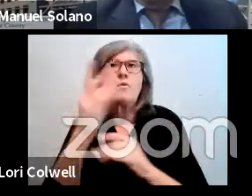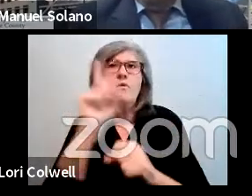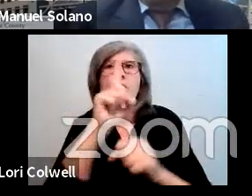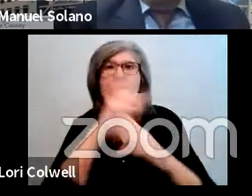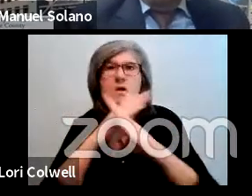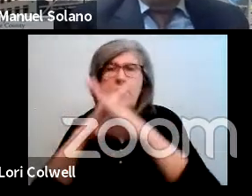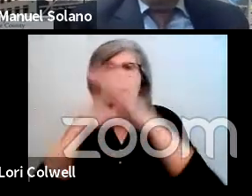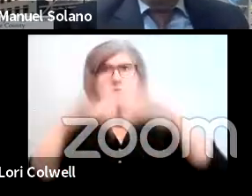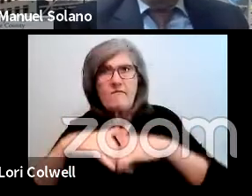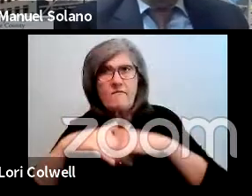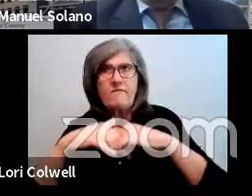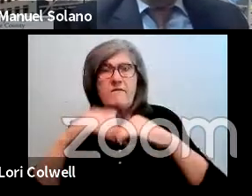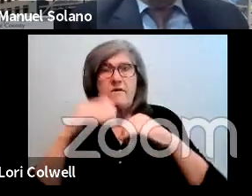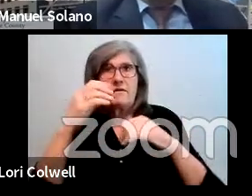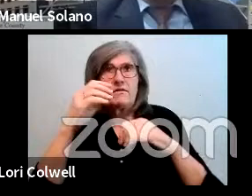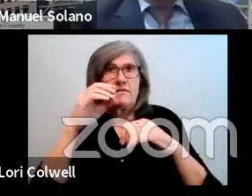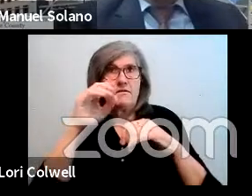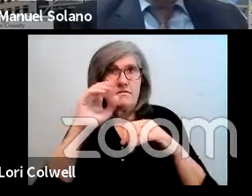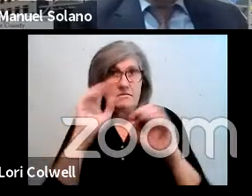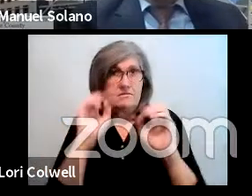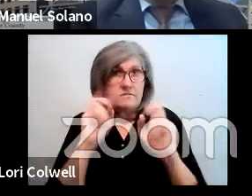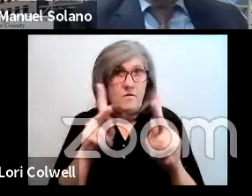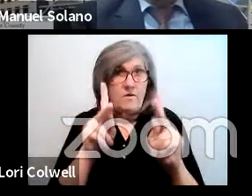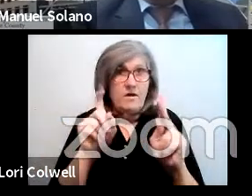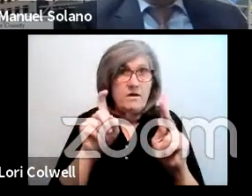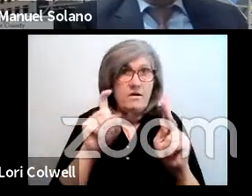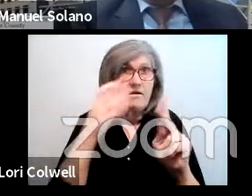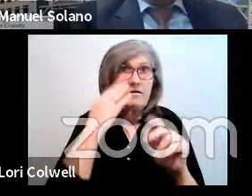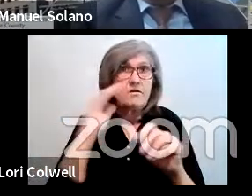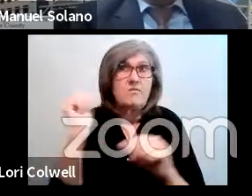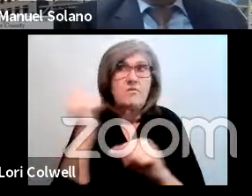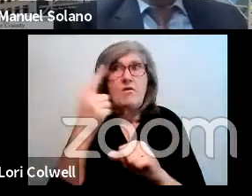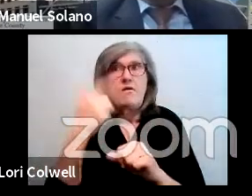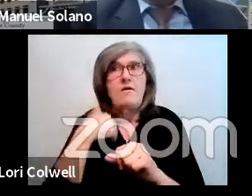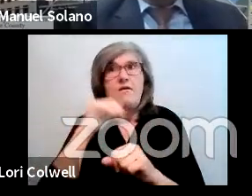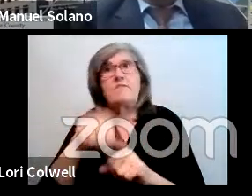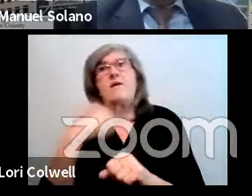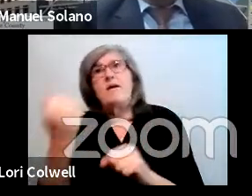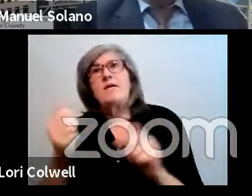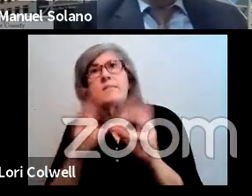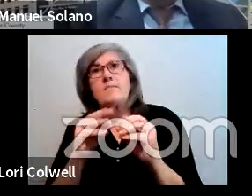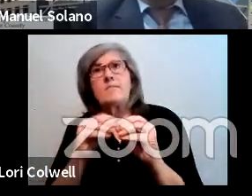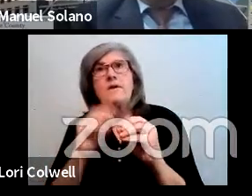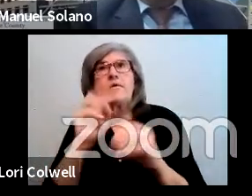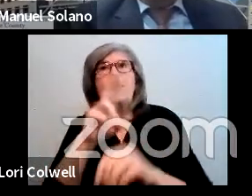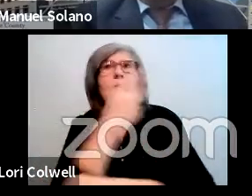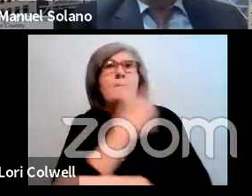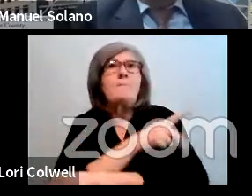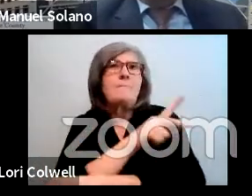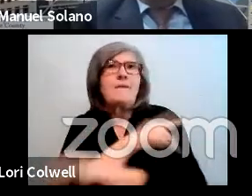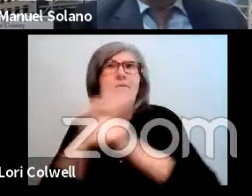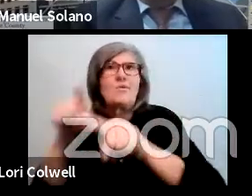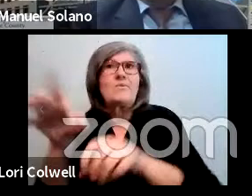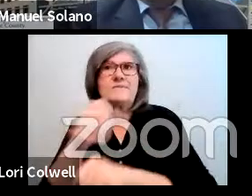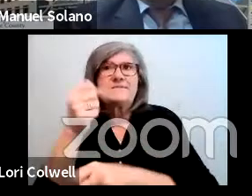topic. Is that okay? I know everybody has probably another meeting or patient to take care of.